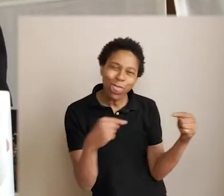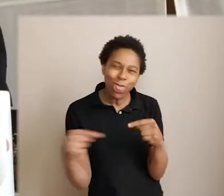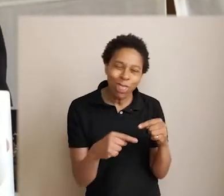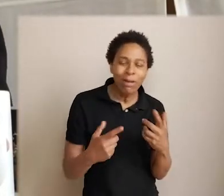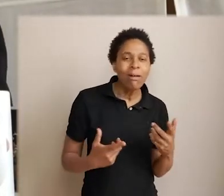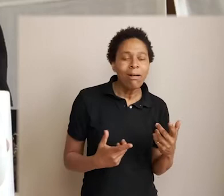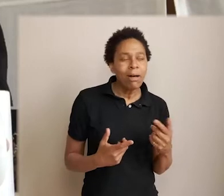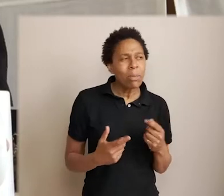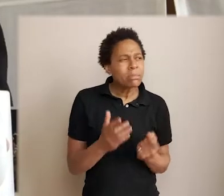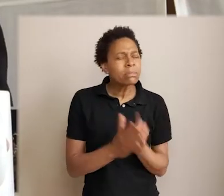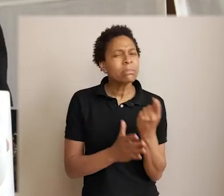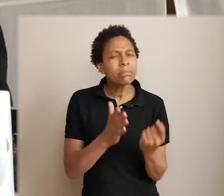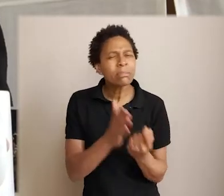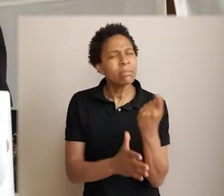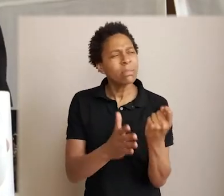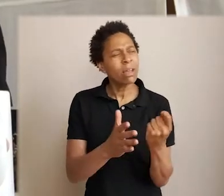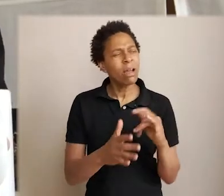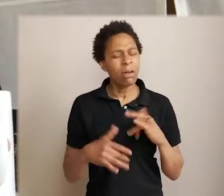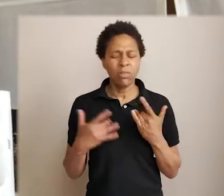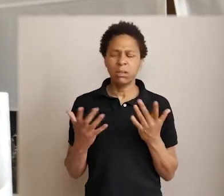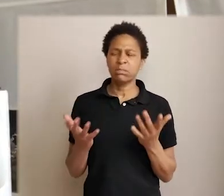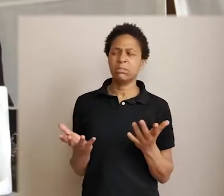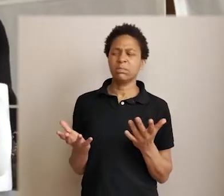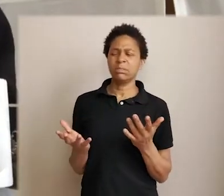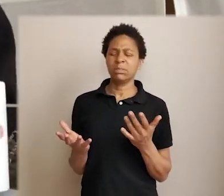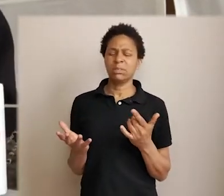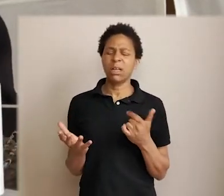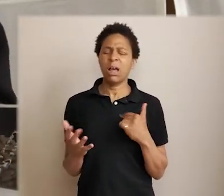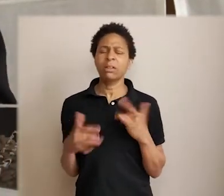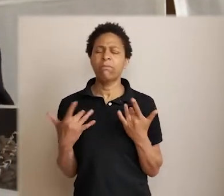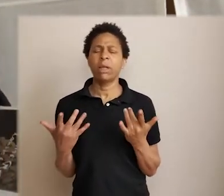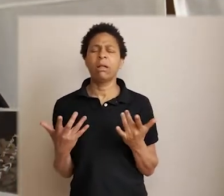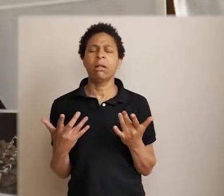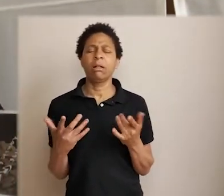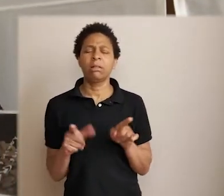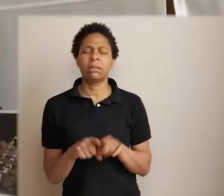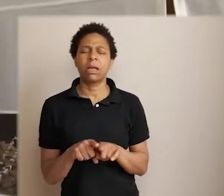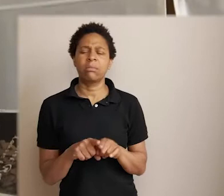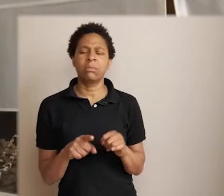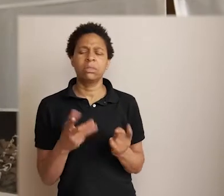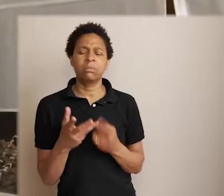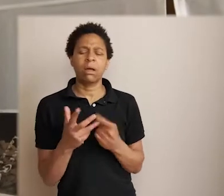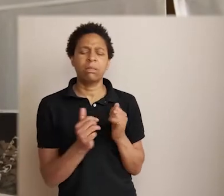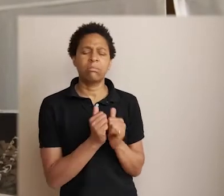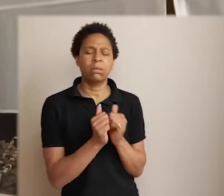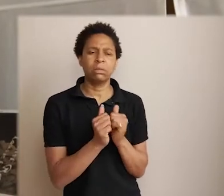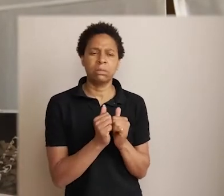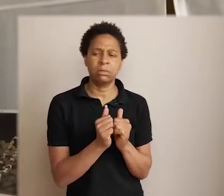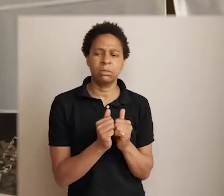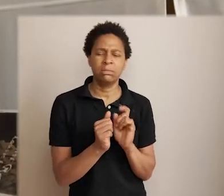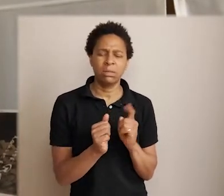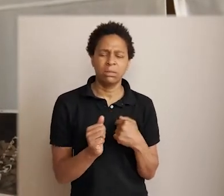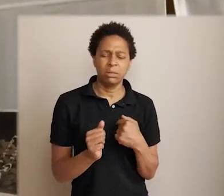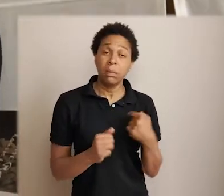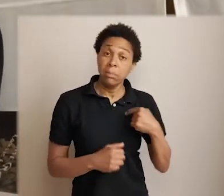felt, I don't feel right. I don't feel like my two brothers are. But as a youngster, don't really trouble you too